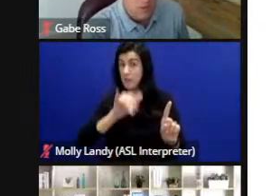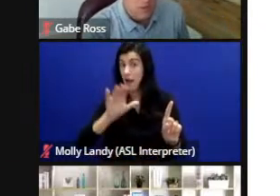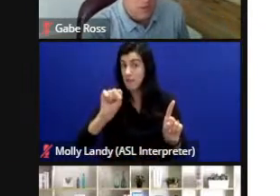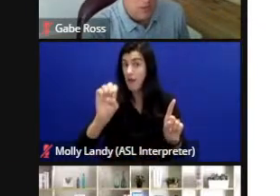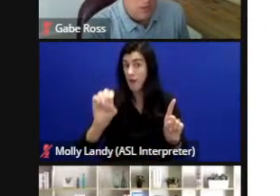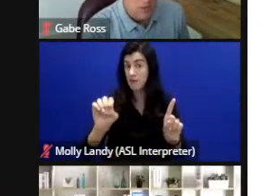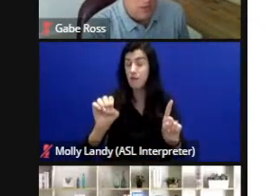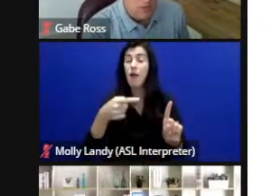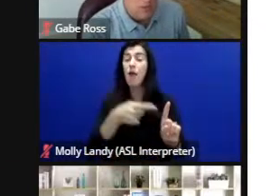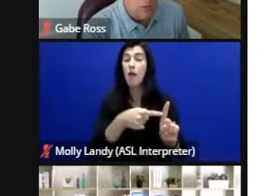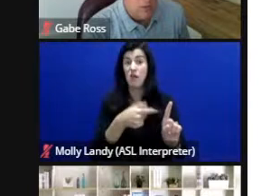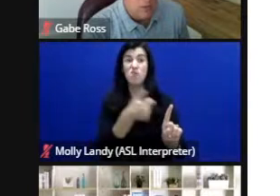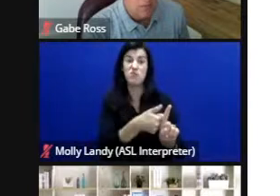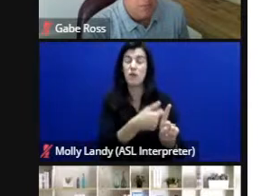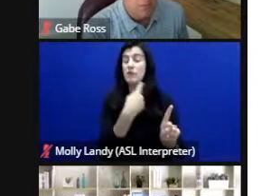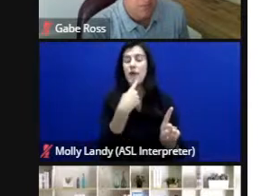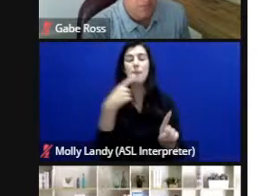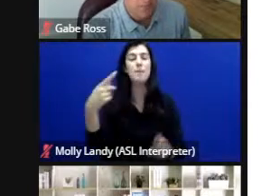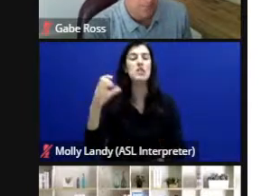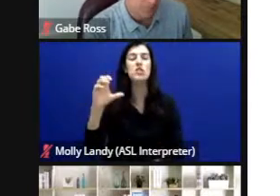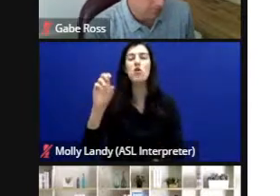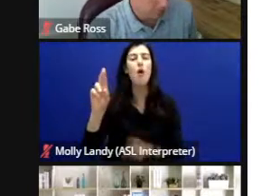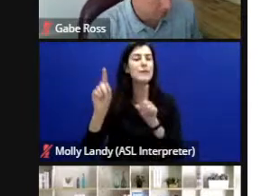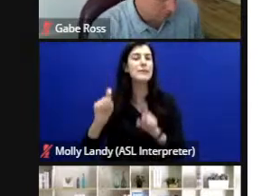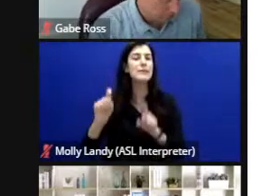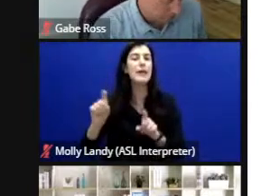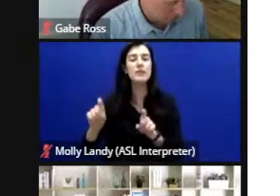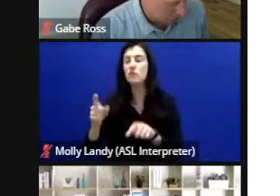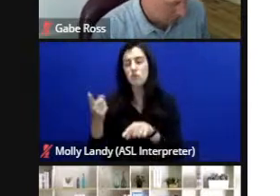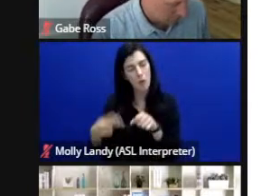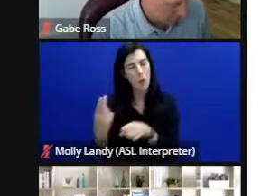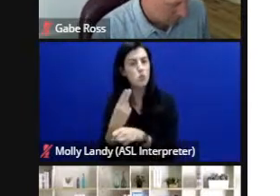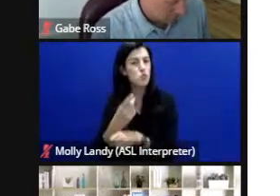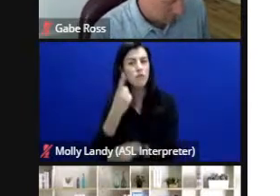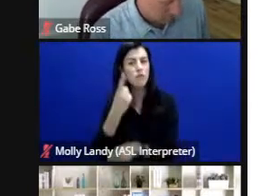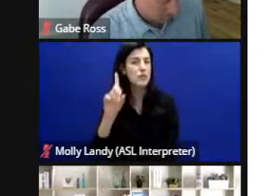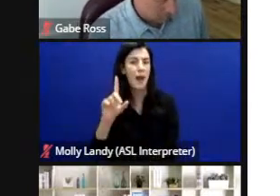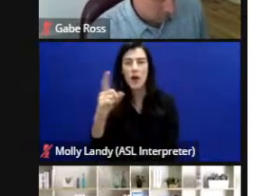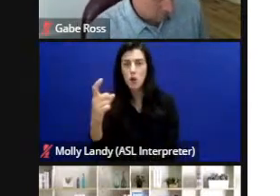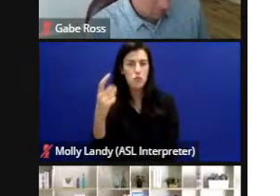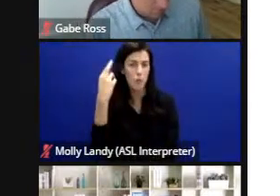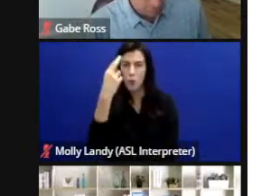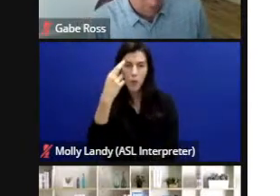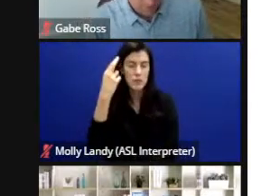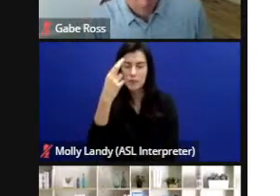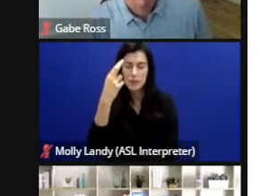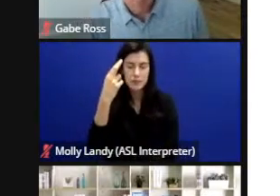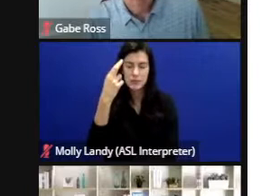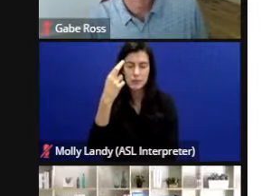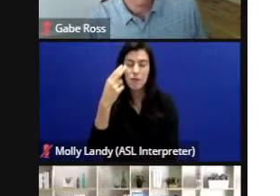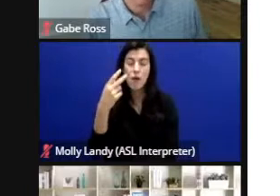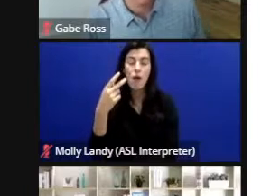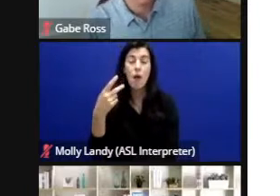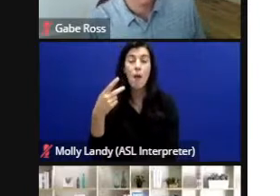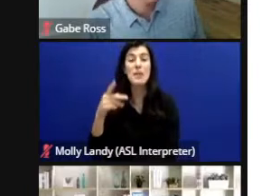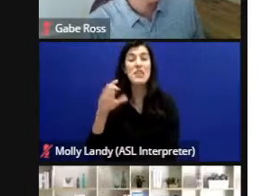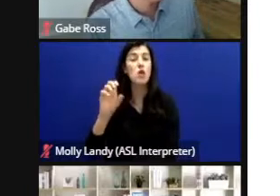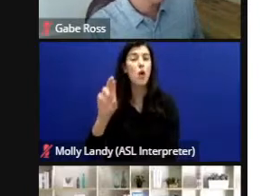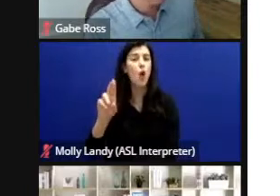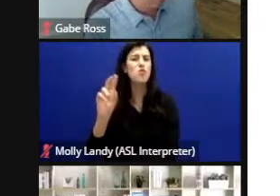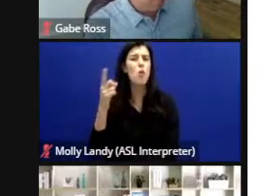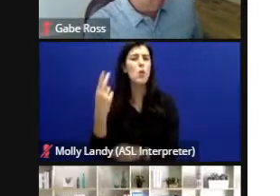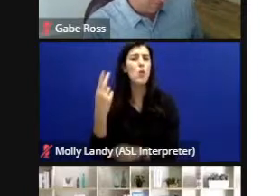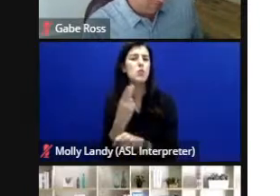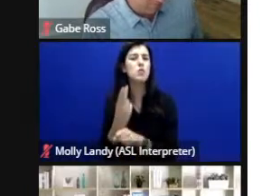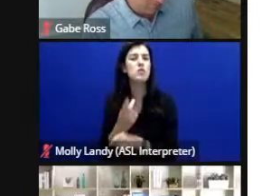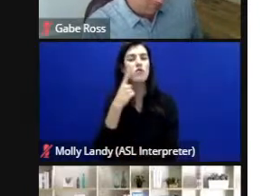the PCR test cannot be used for diagnostic purposes. It can only be used for laboratory